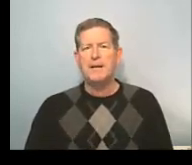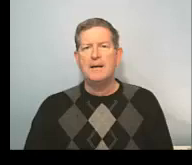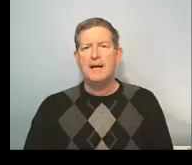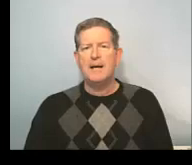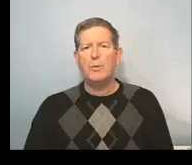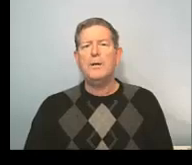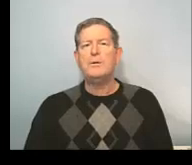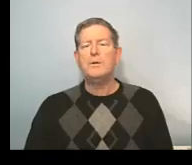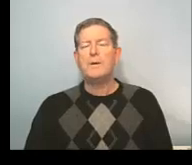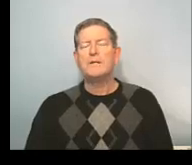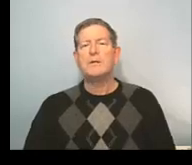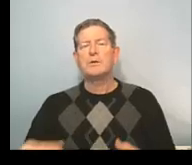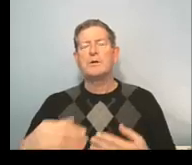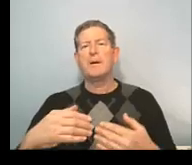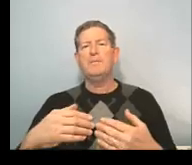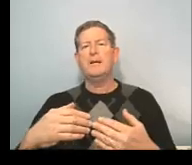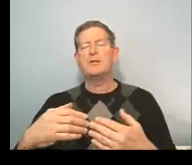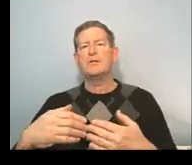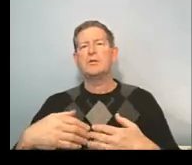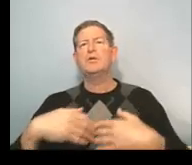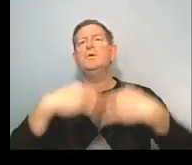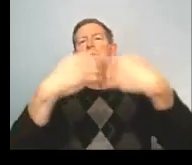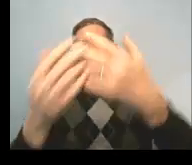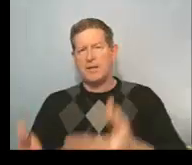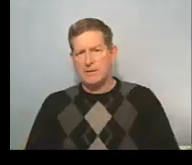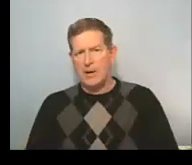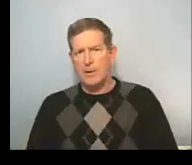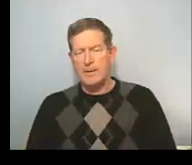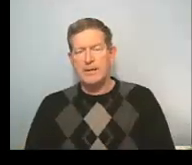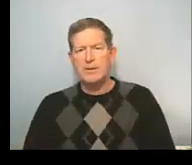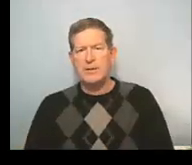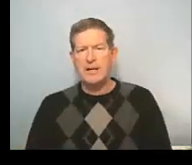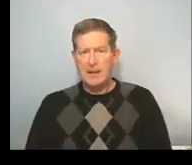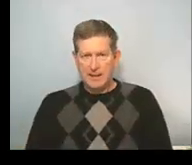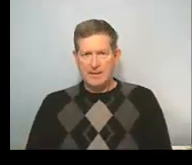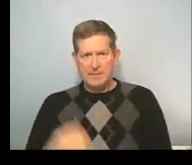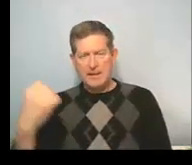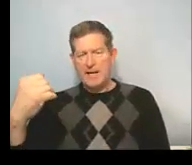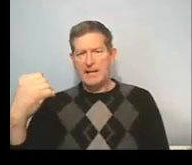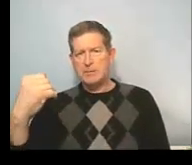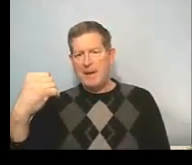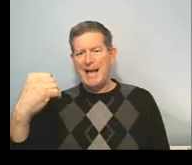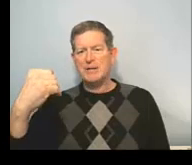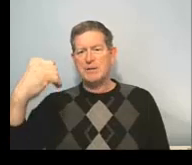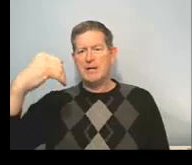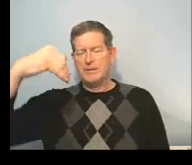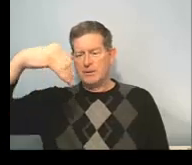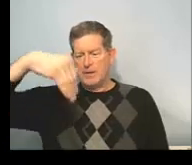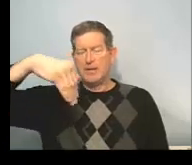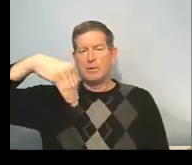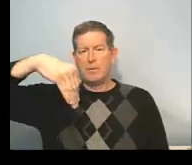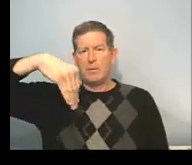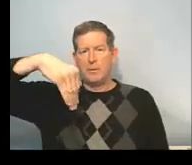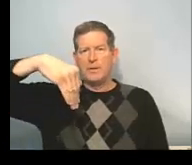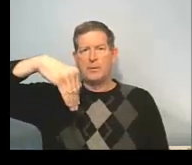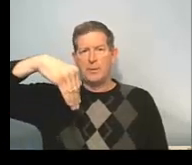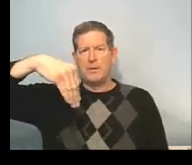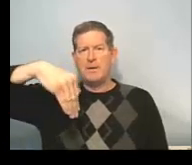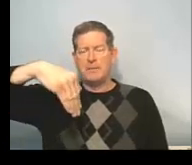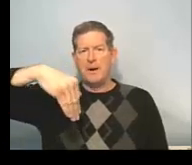here. What do you do when it's a certain amount of minutes to the next hour? That is to say, the minute hand is past the 6